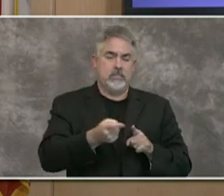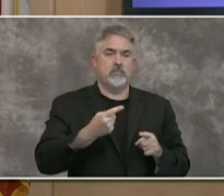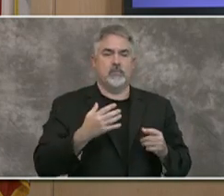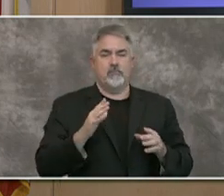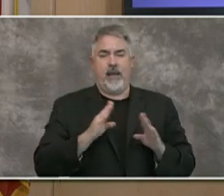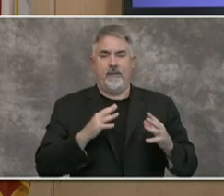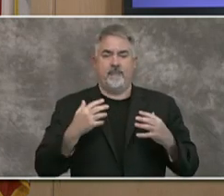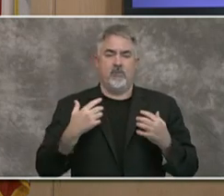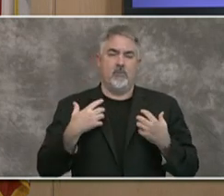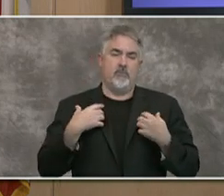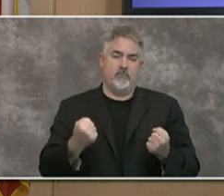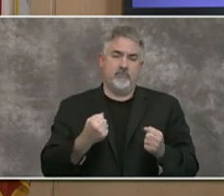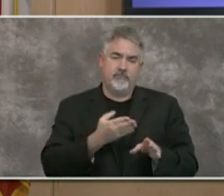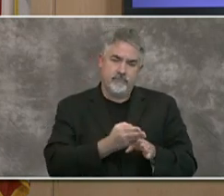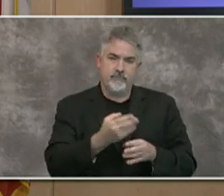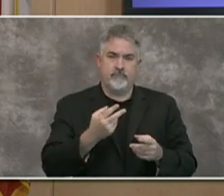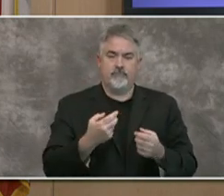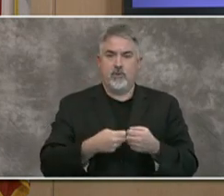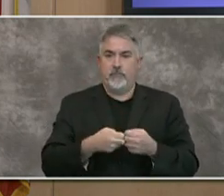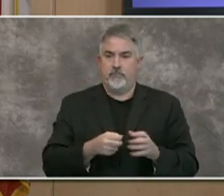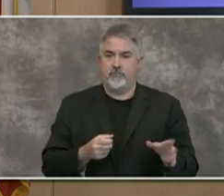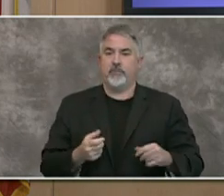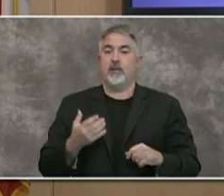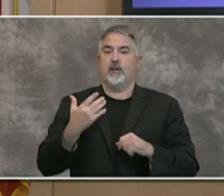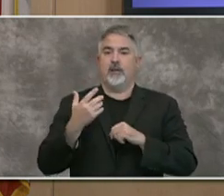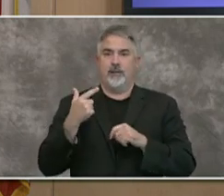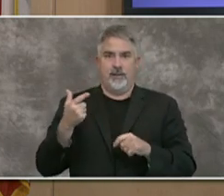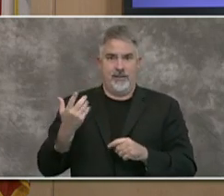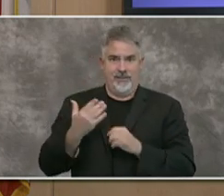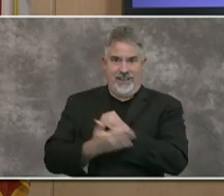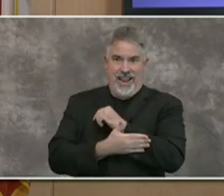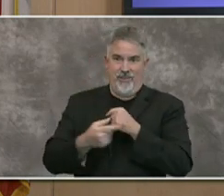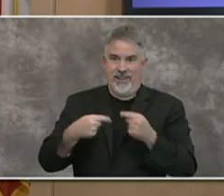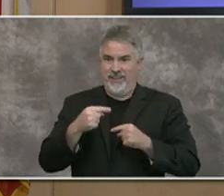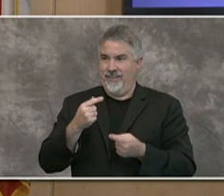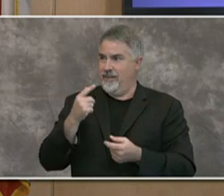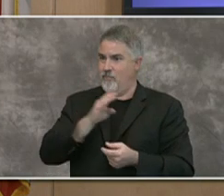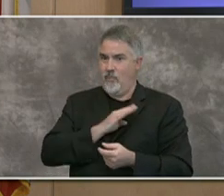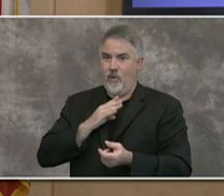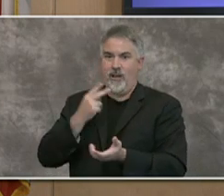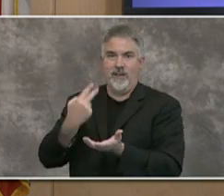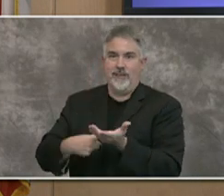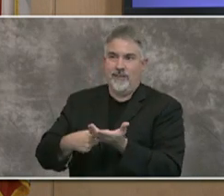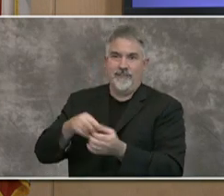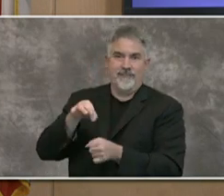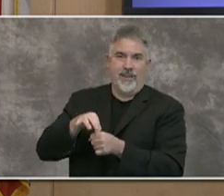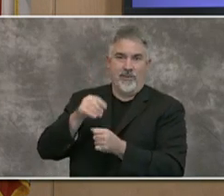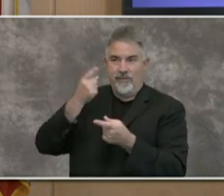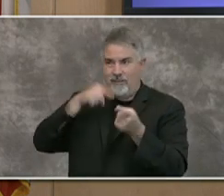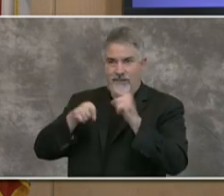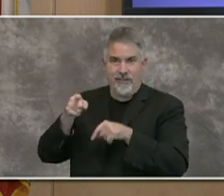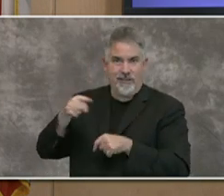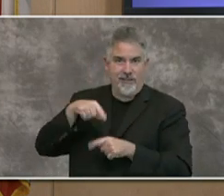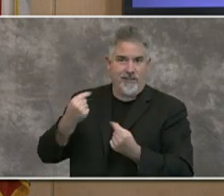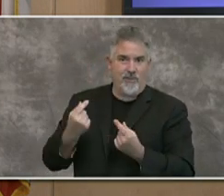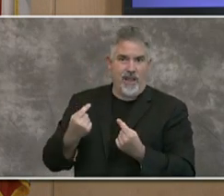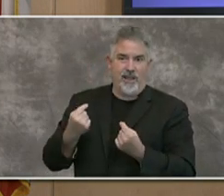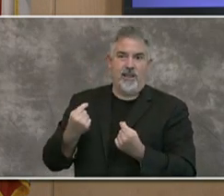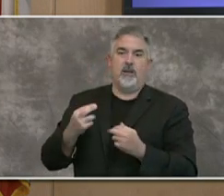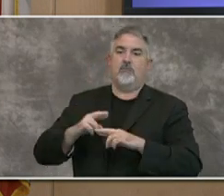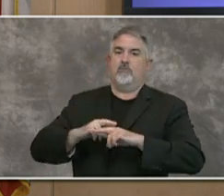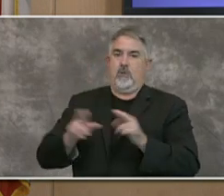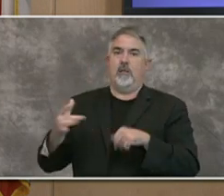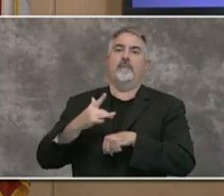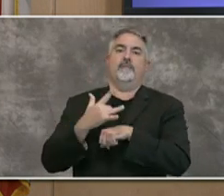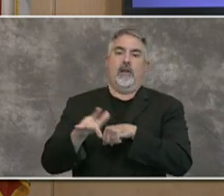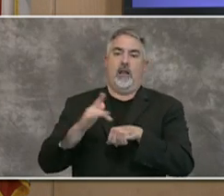by the Board of Supervisors tomorrow, the $25 million will be available and will be out there for service providers, folks who